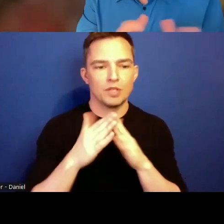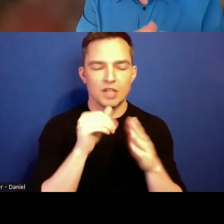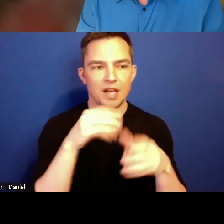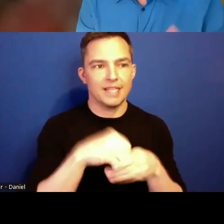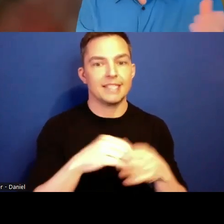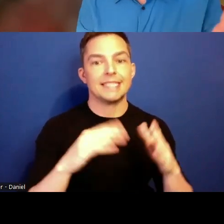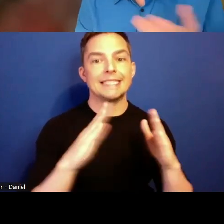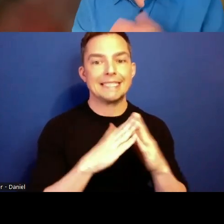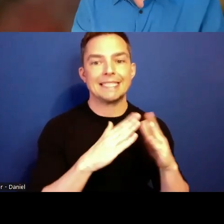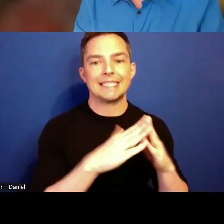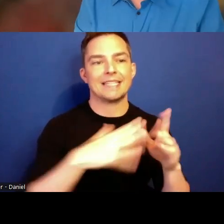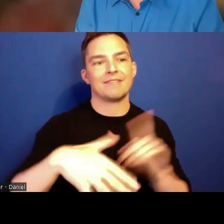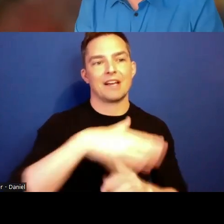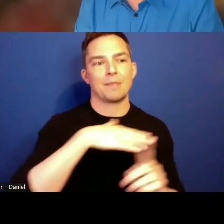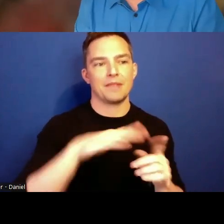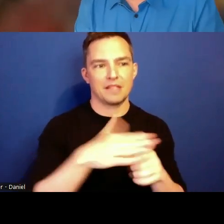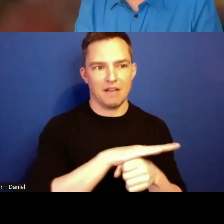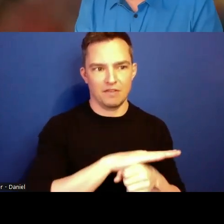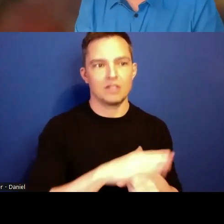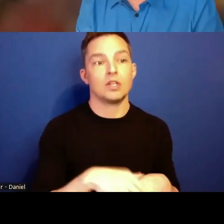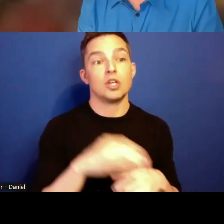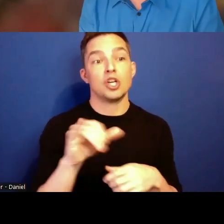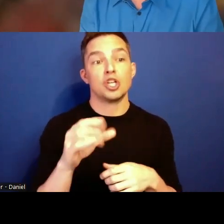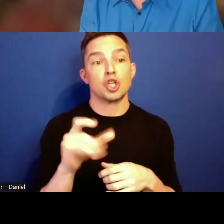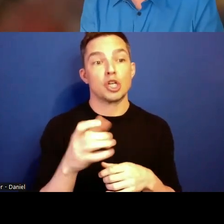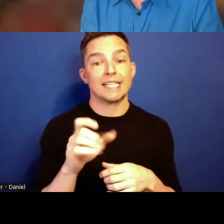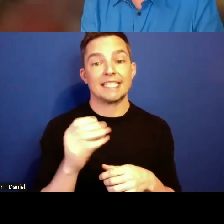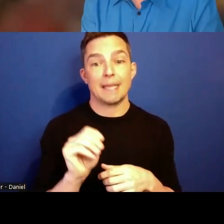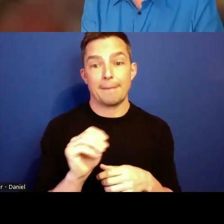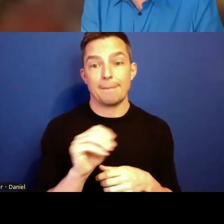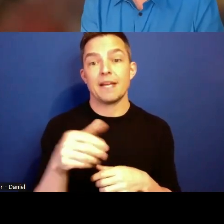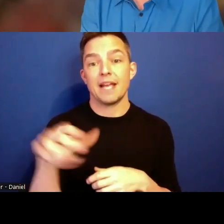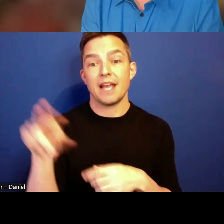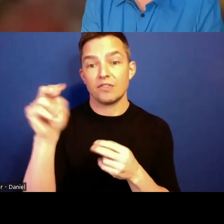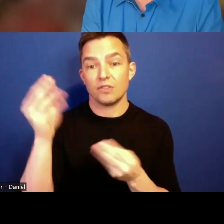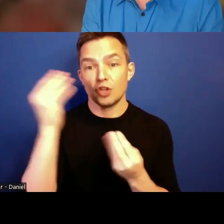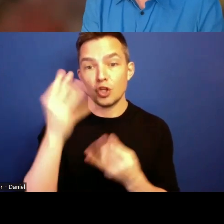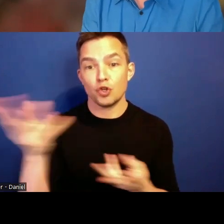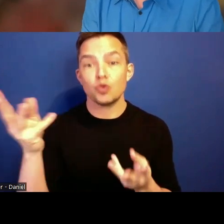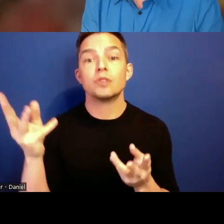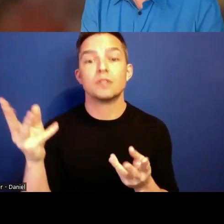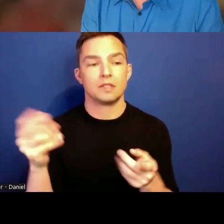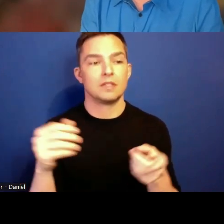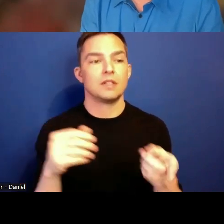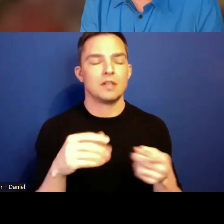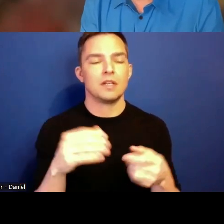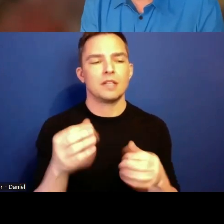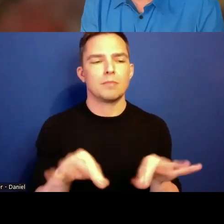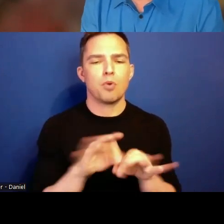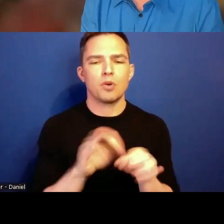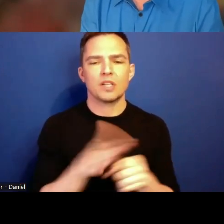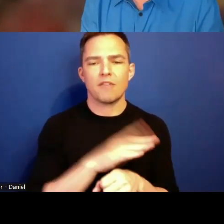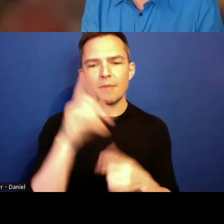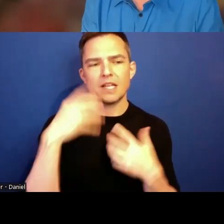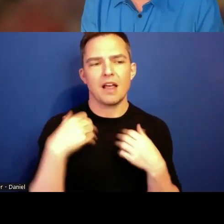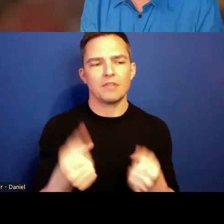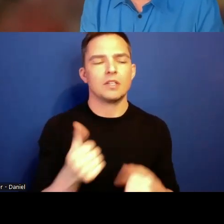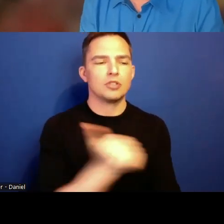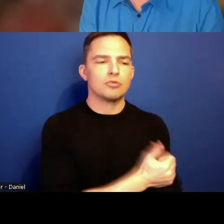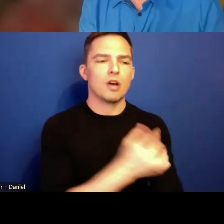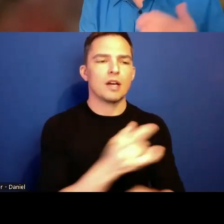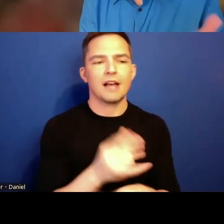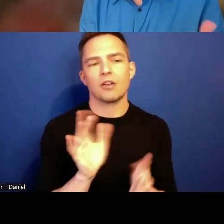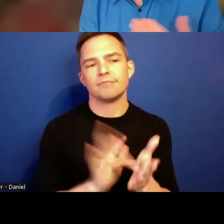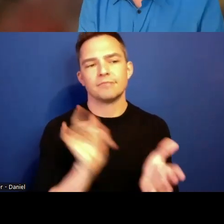covered by this. Journalism in the news. We know it's important that reporters cover mental health and substance use disorders in ways that do not